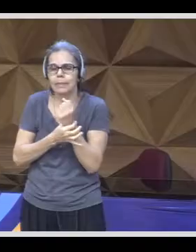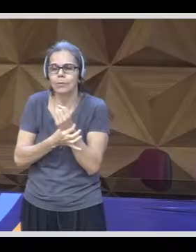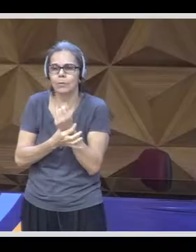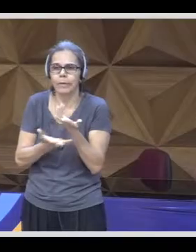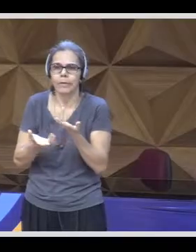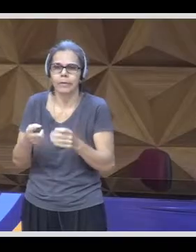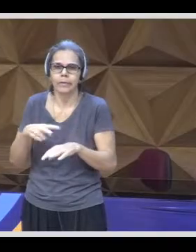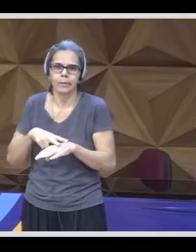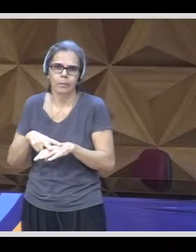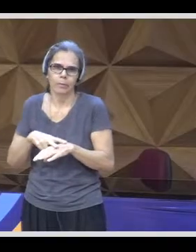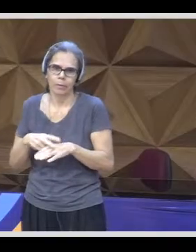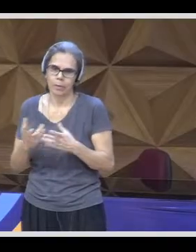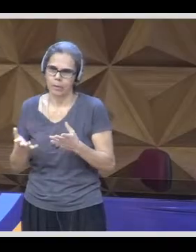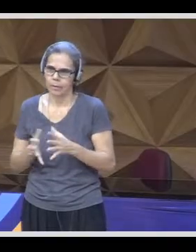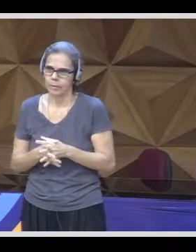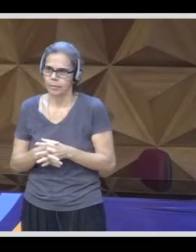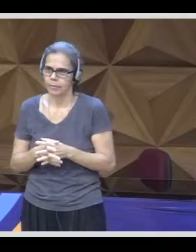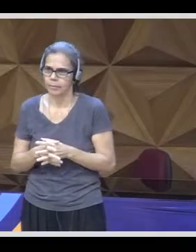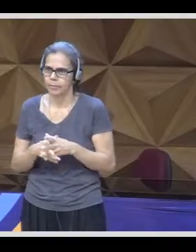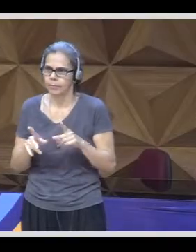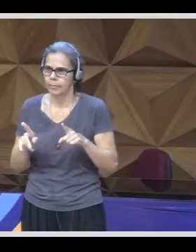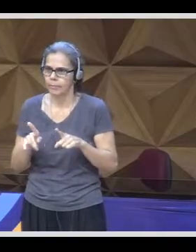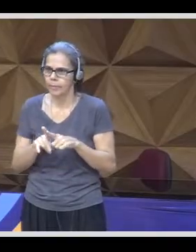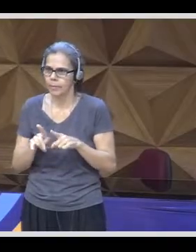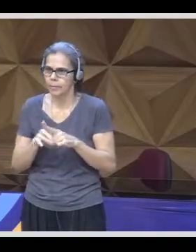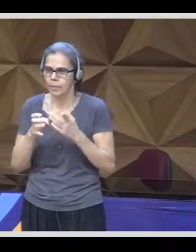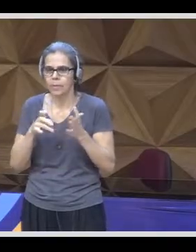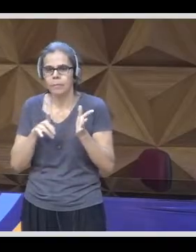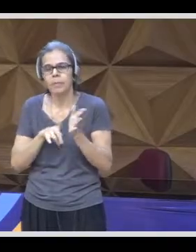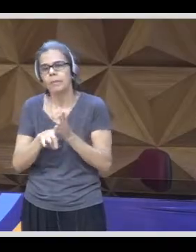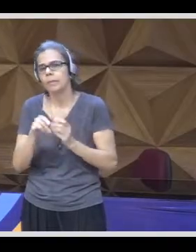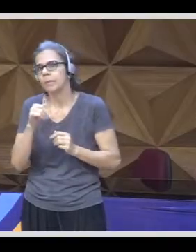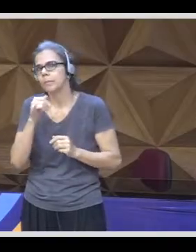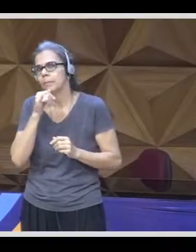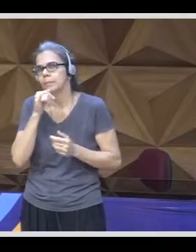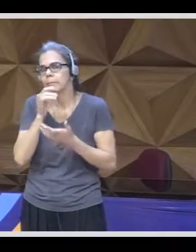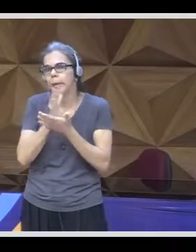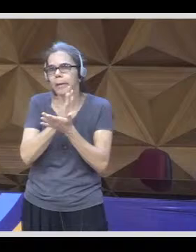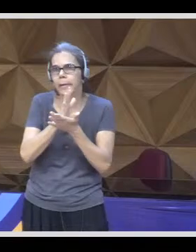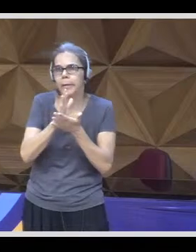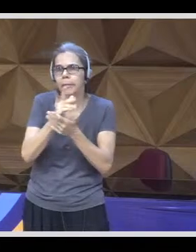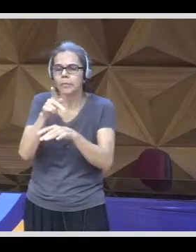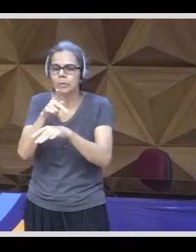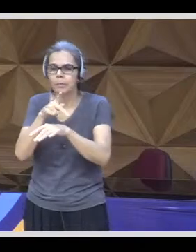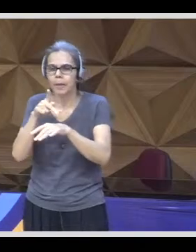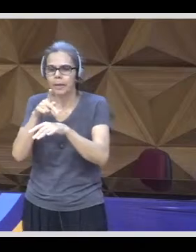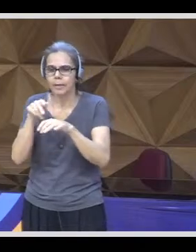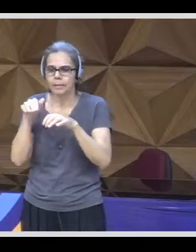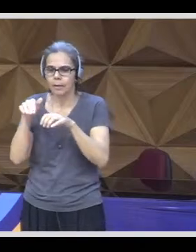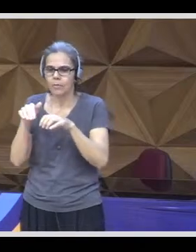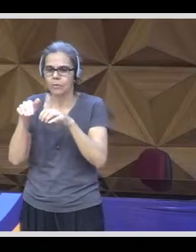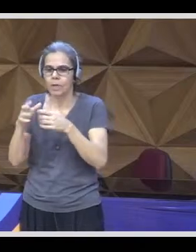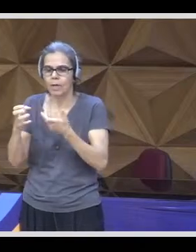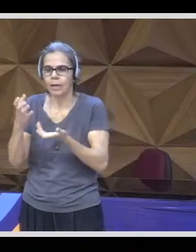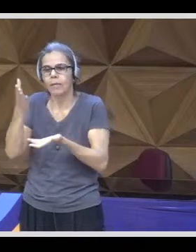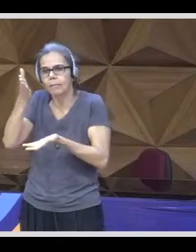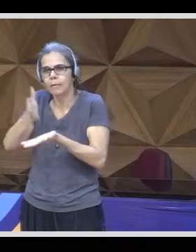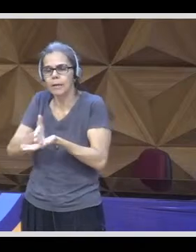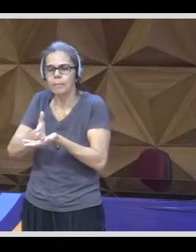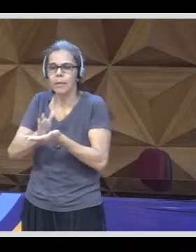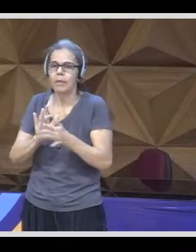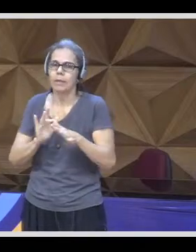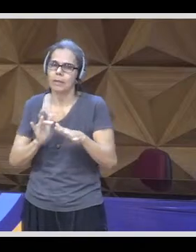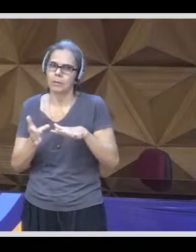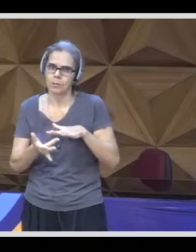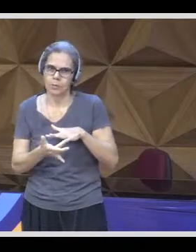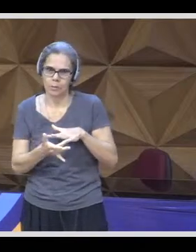to ask basically, in some countries like Australia, they're looking to ban social media. So what would